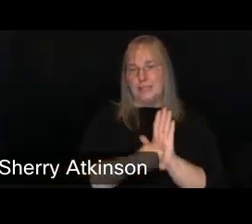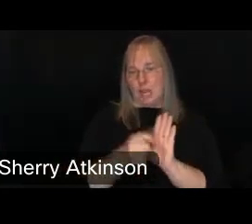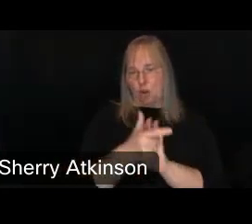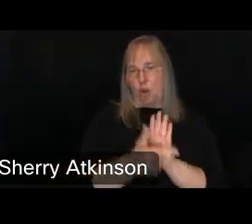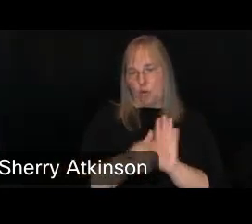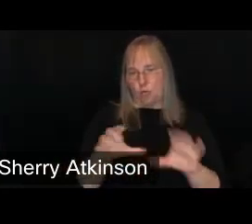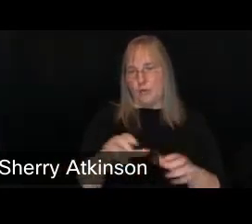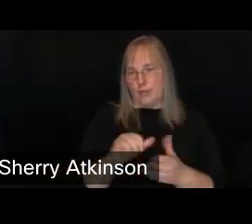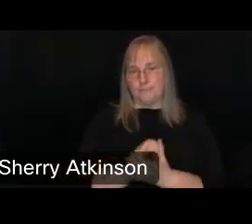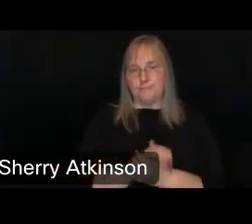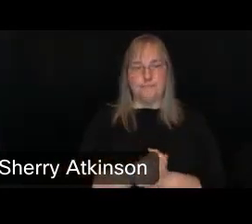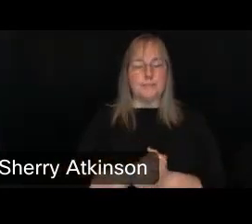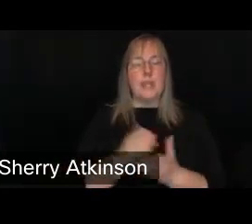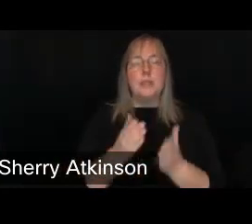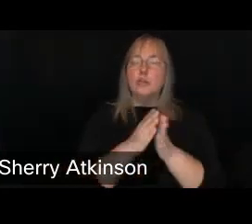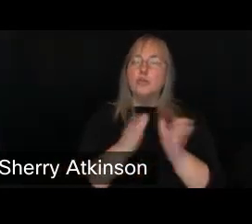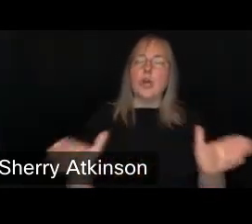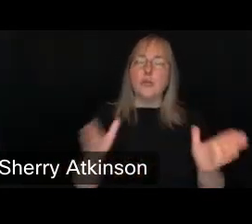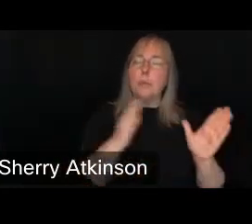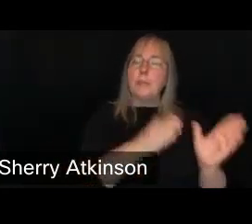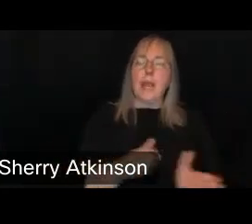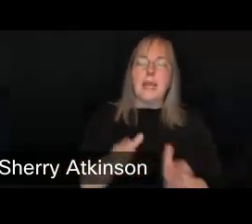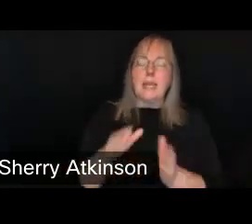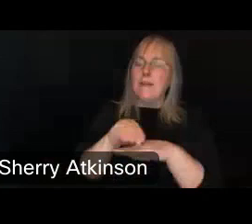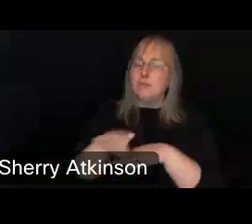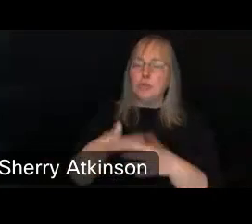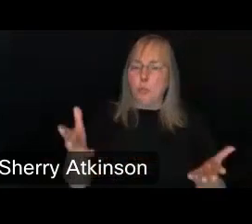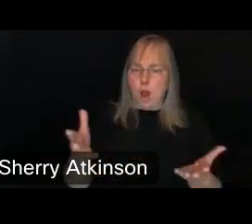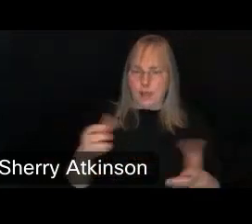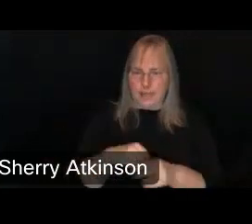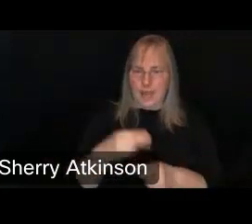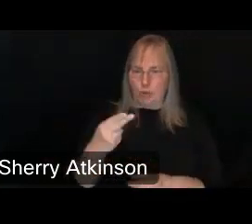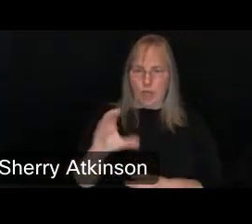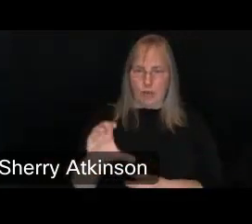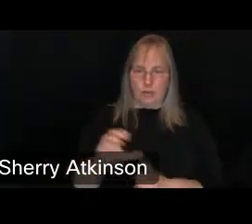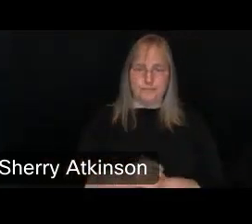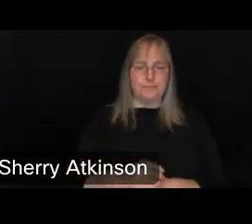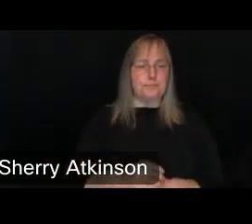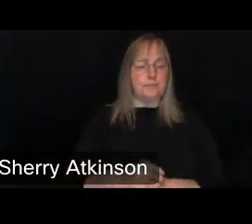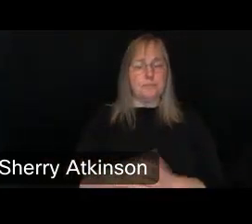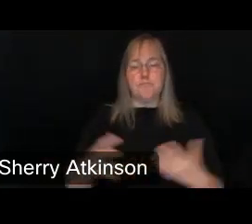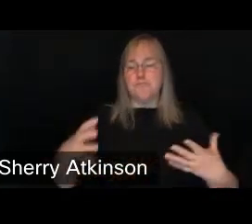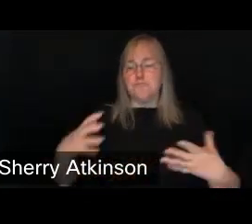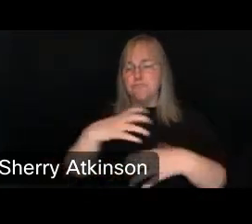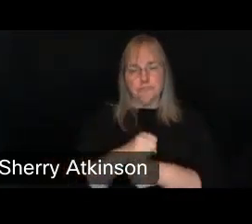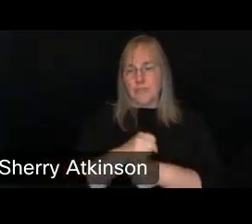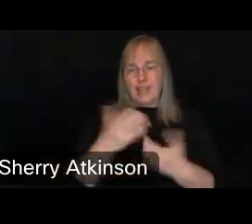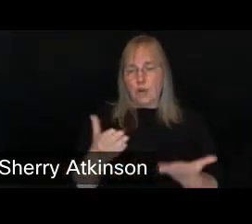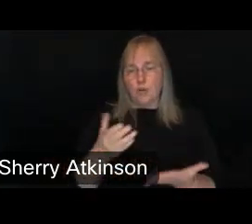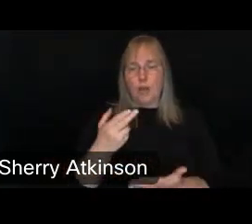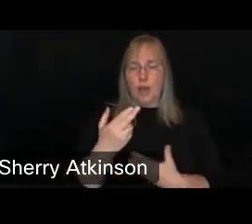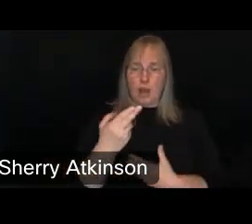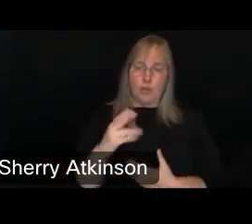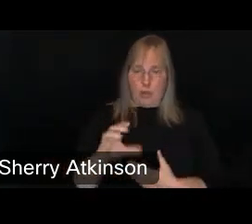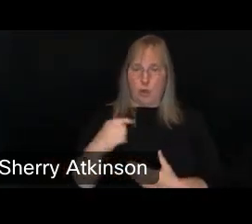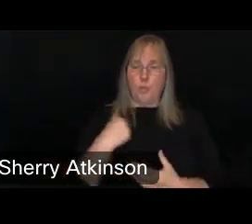So what does the general plan influence in Howard County? So in a nutshell, here in the county, we use the general plan a bit like a roadmap. It